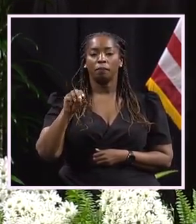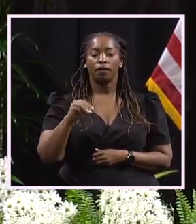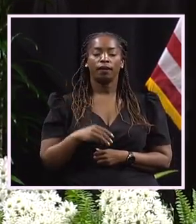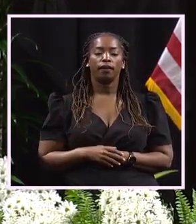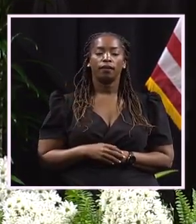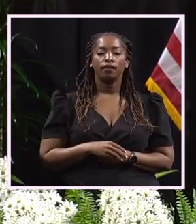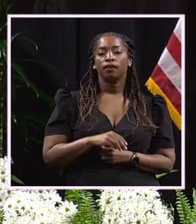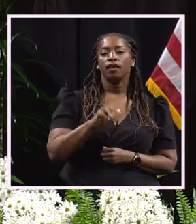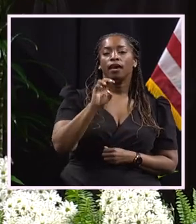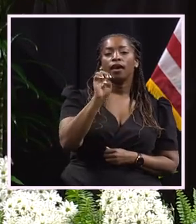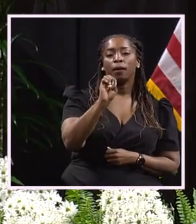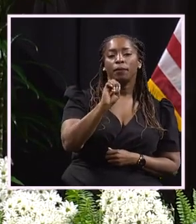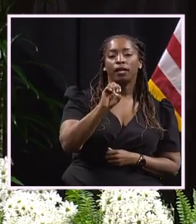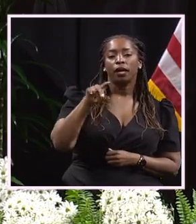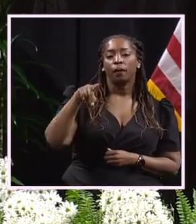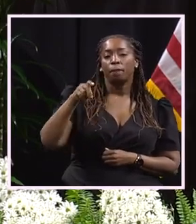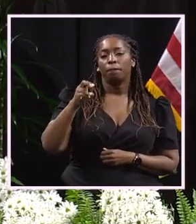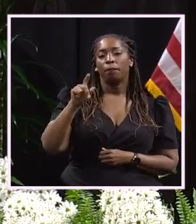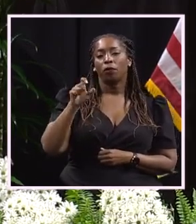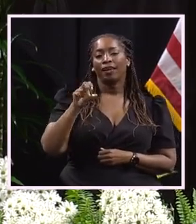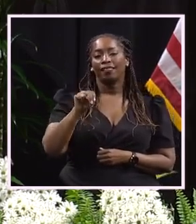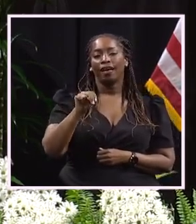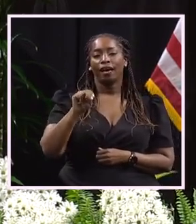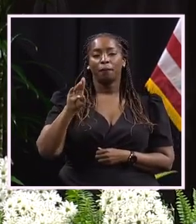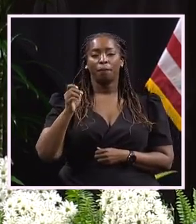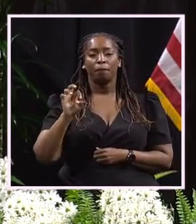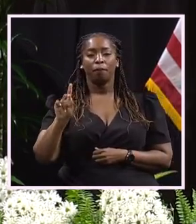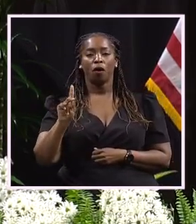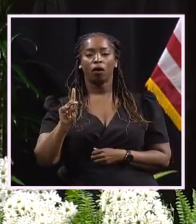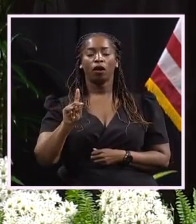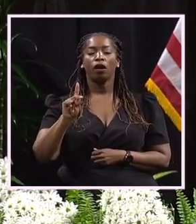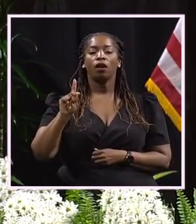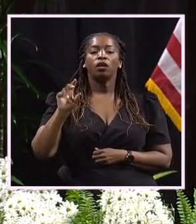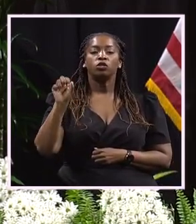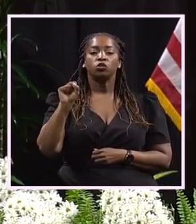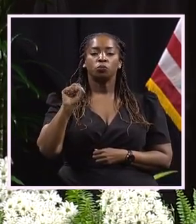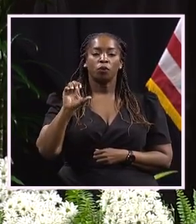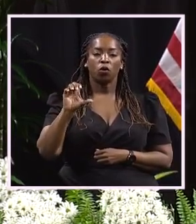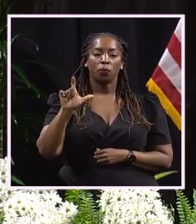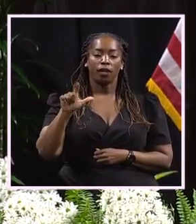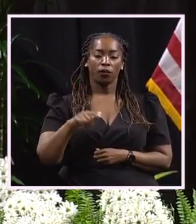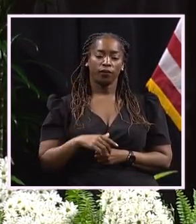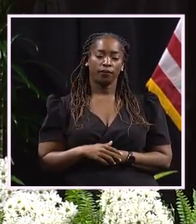Emily Kirkenline Bark, summa cum laude.